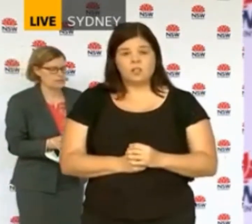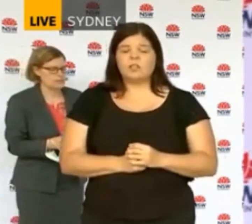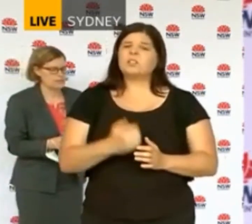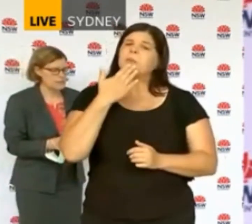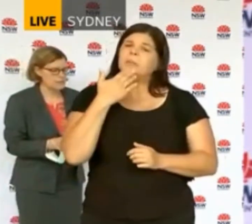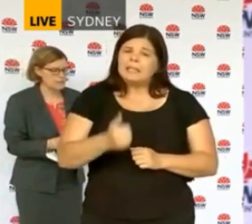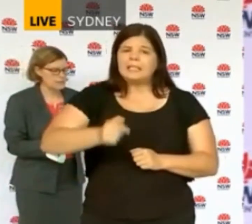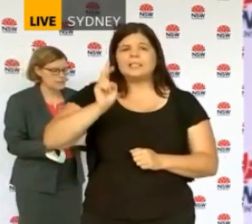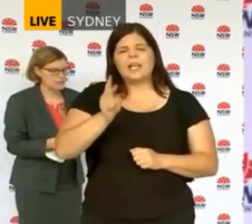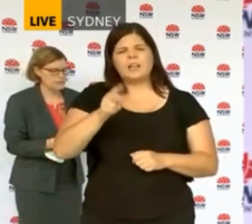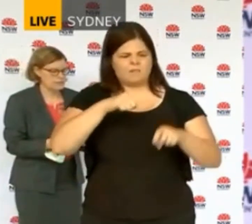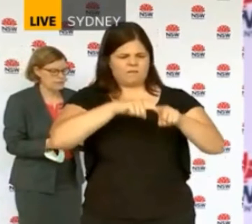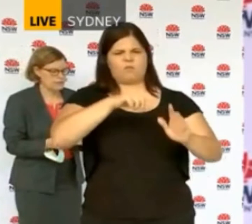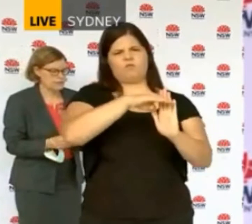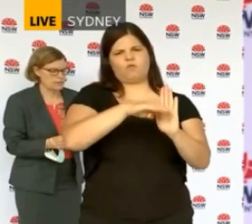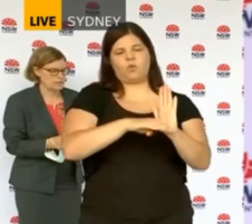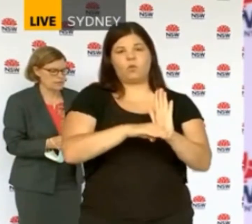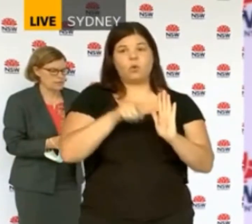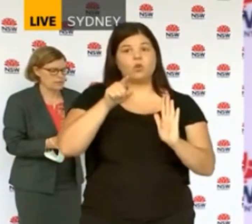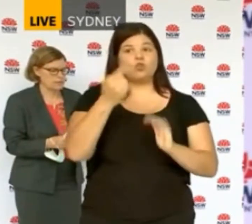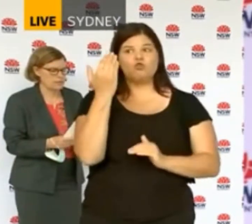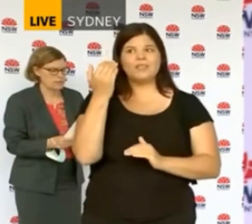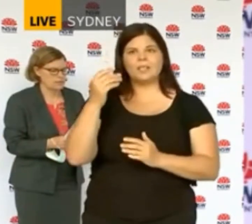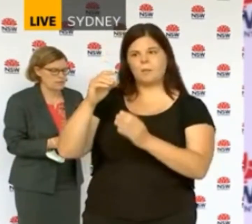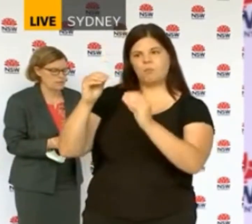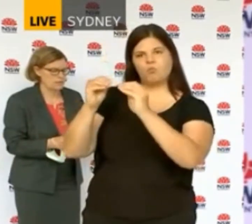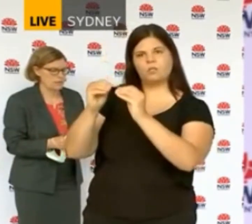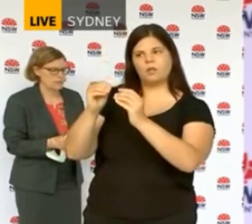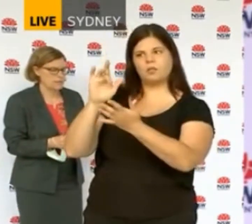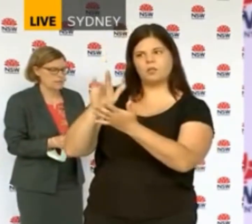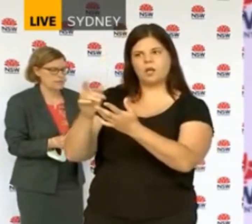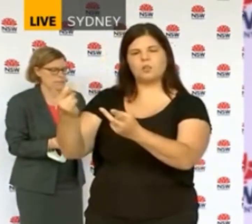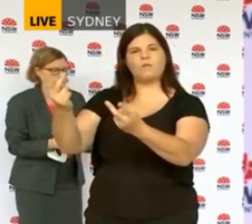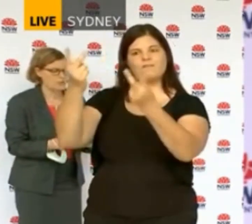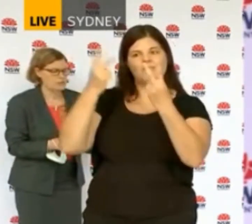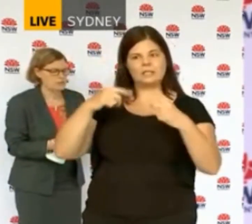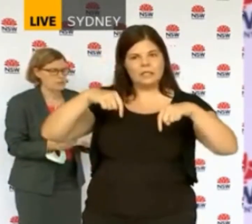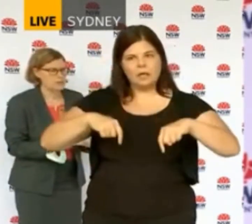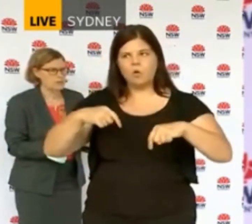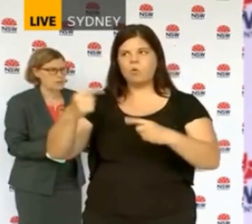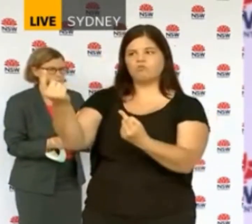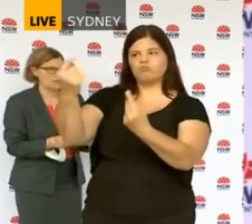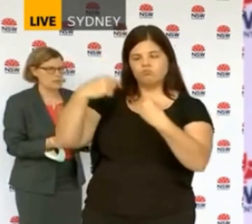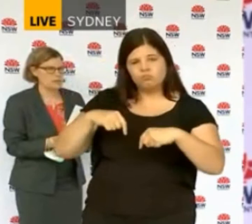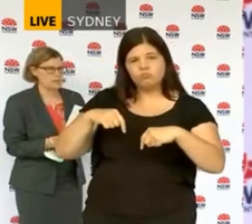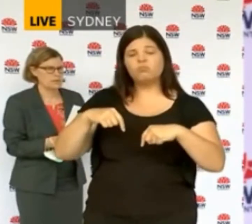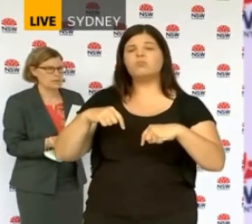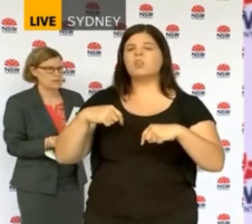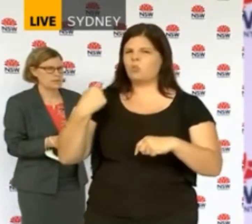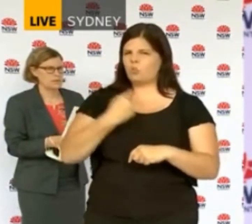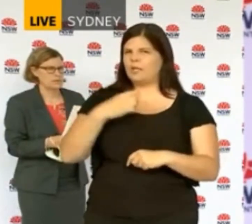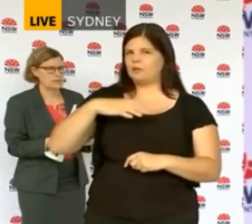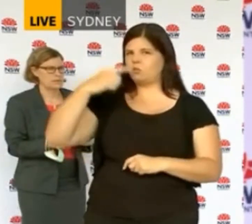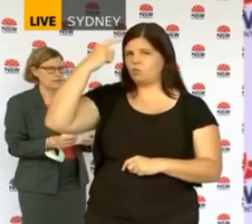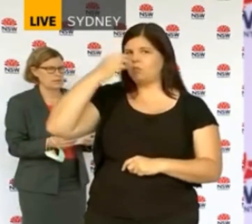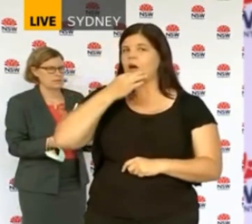to just do the right thing, especially if you are visiting from Brisbane, if you are already in this state, if you're captured by the retrospectivity that we're saying that goes back